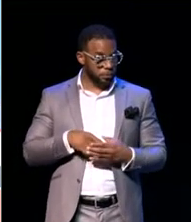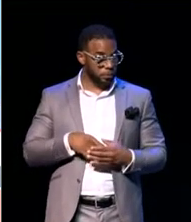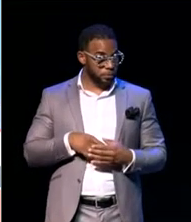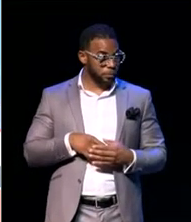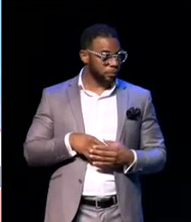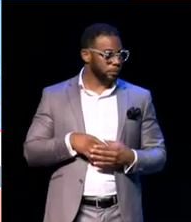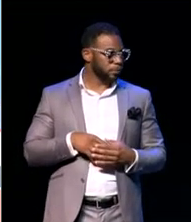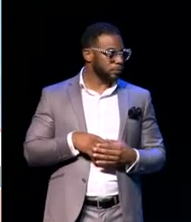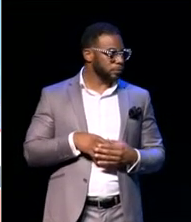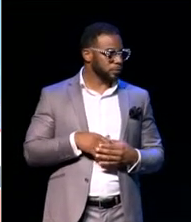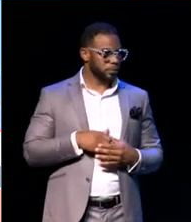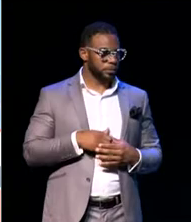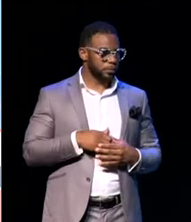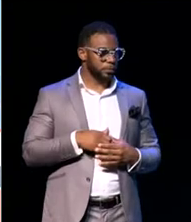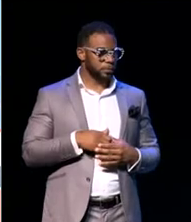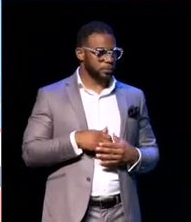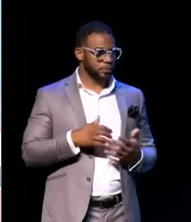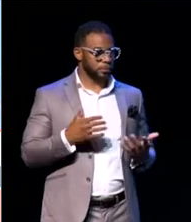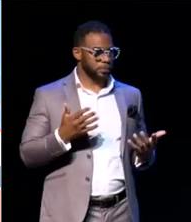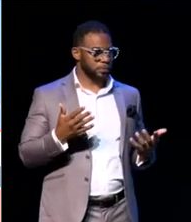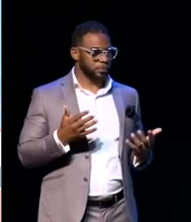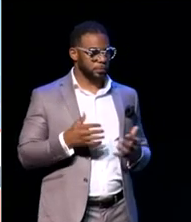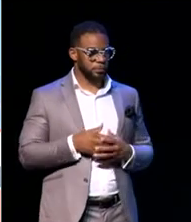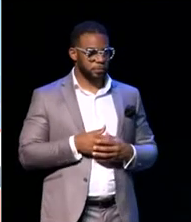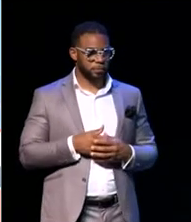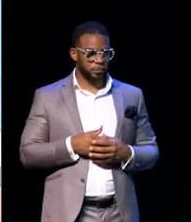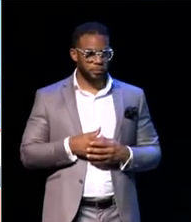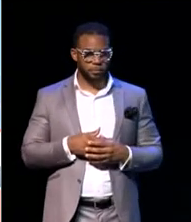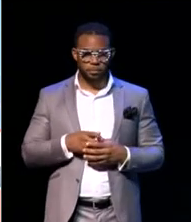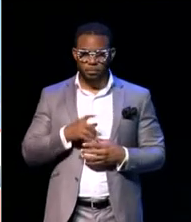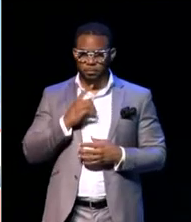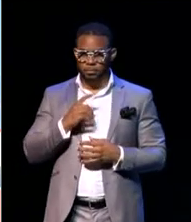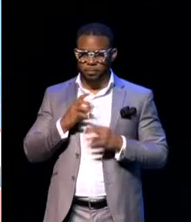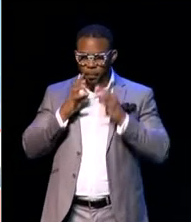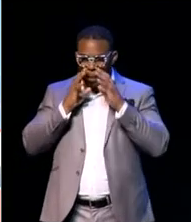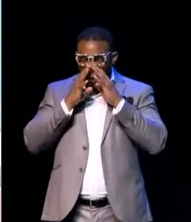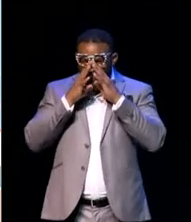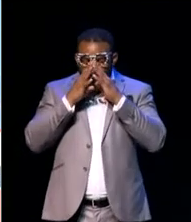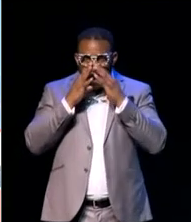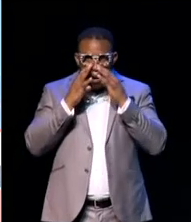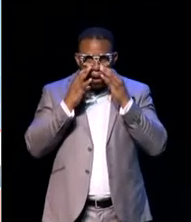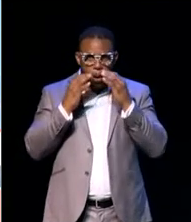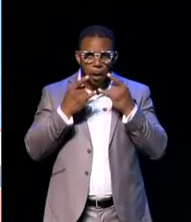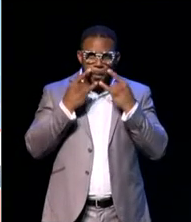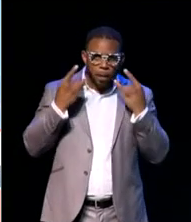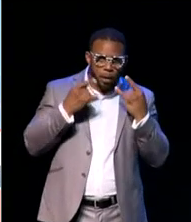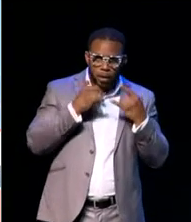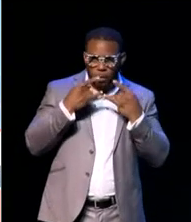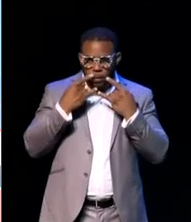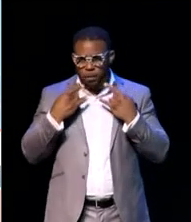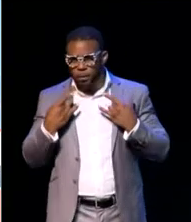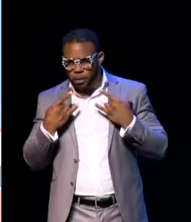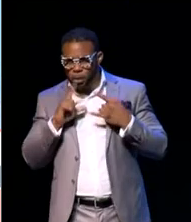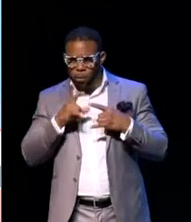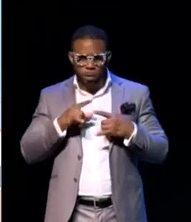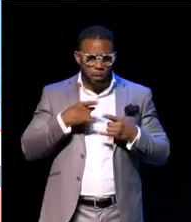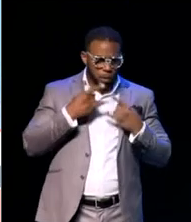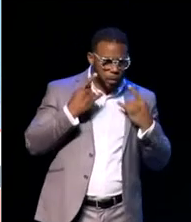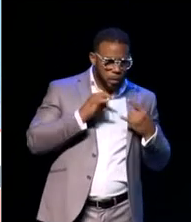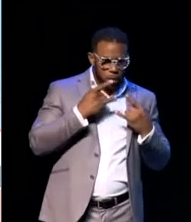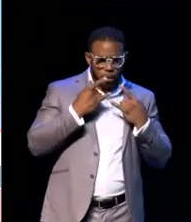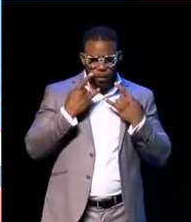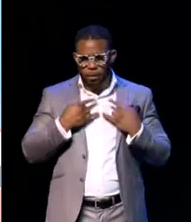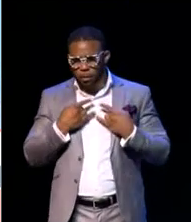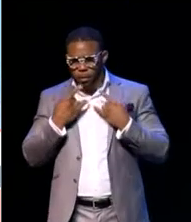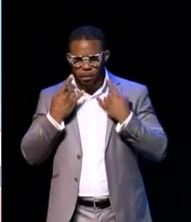And it's... Don't leave like it! It's wear the mask, don't wear the mask. When you wear the mask, when you don't